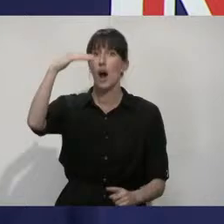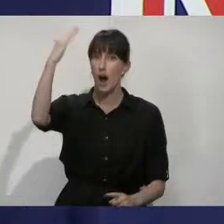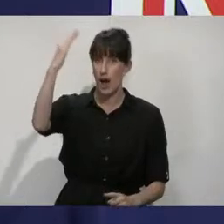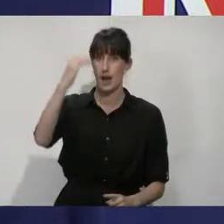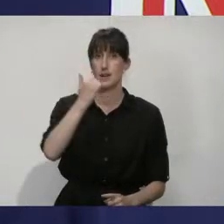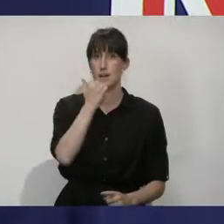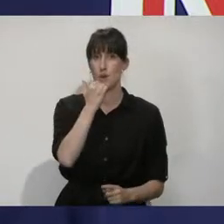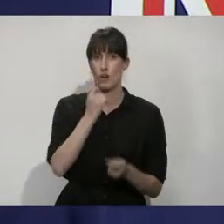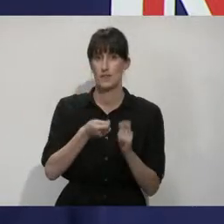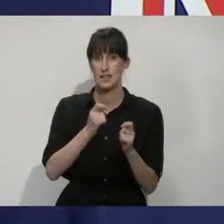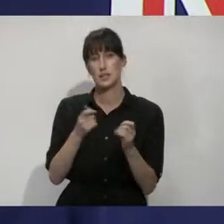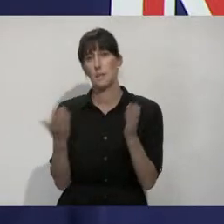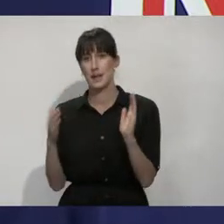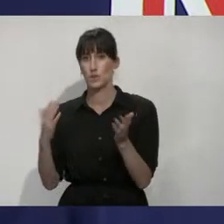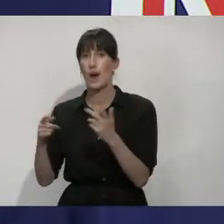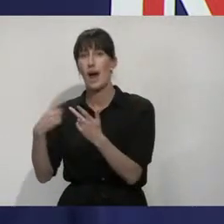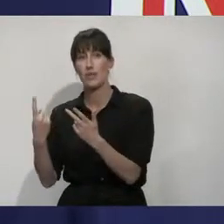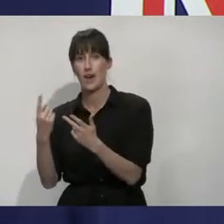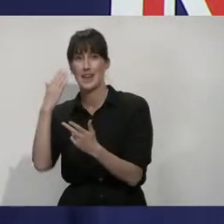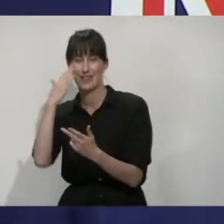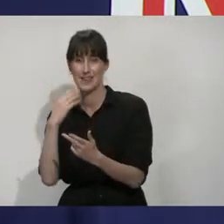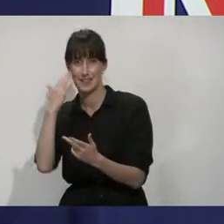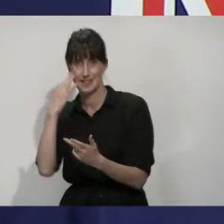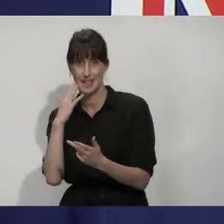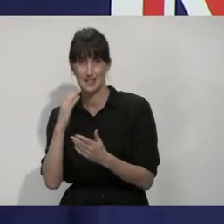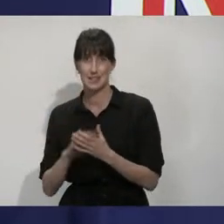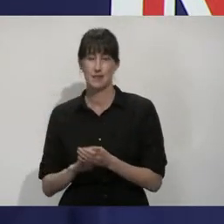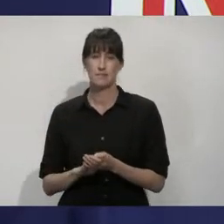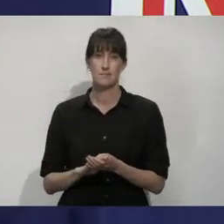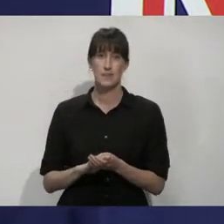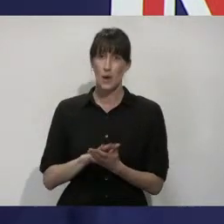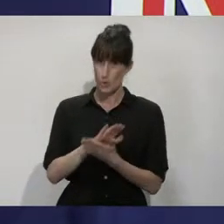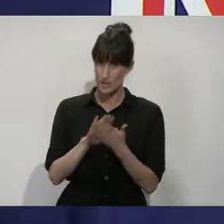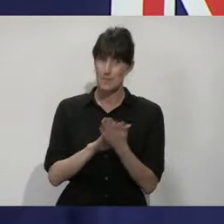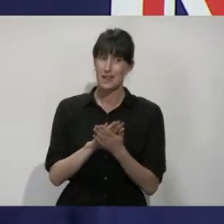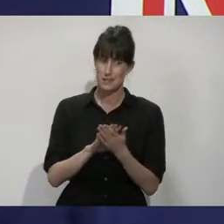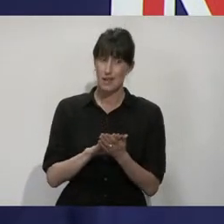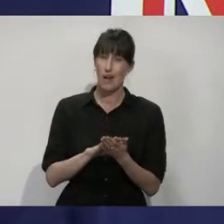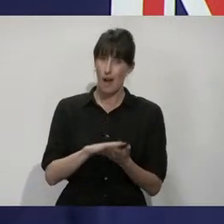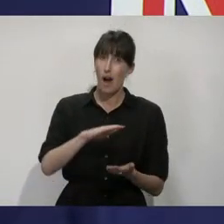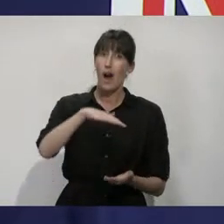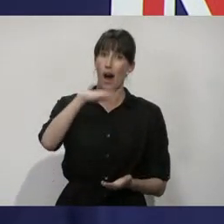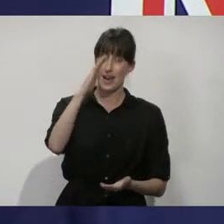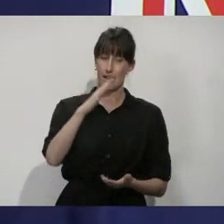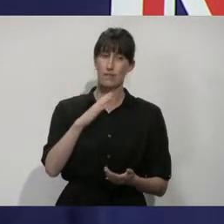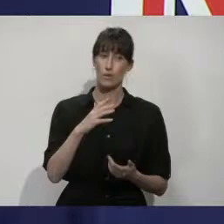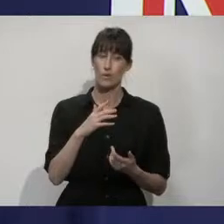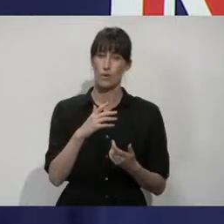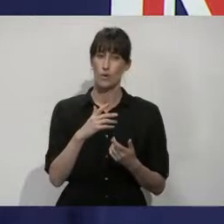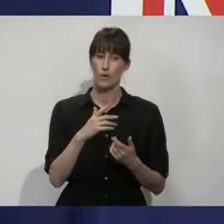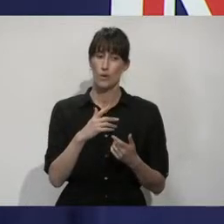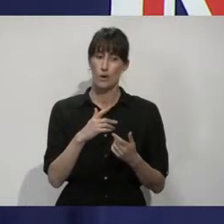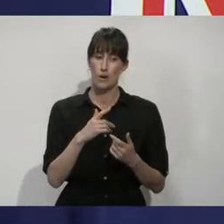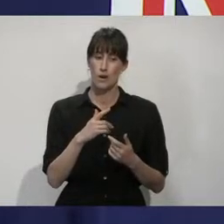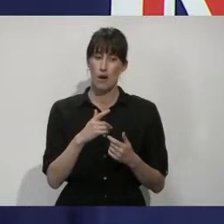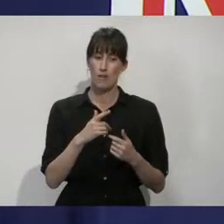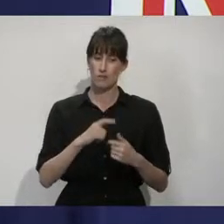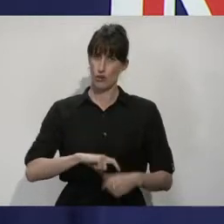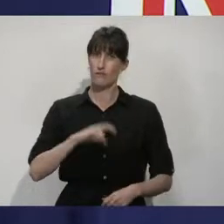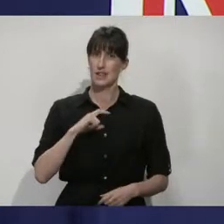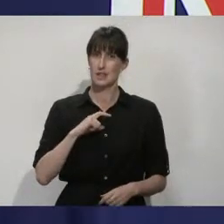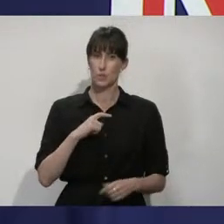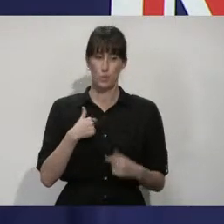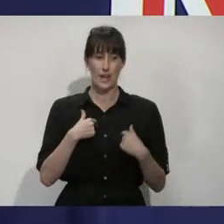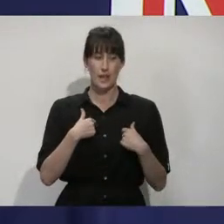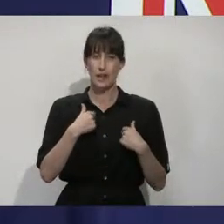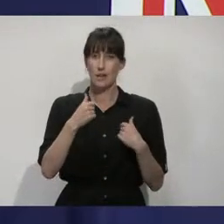and significantly more than their percentage of the populations, which means we do have a high level of confidence that we'll be picking up any further